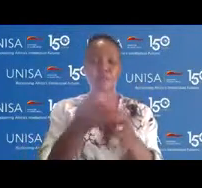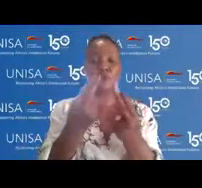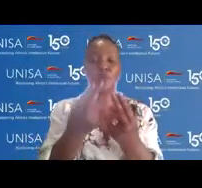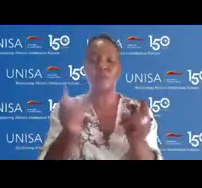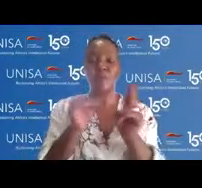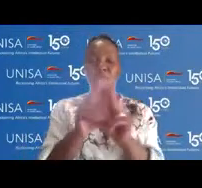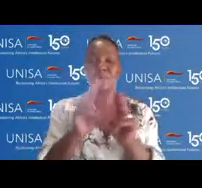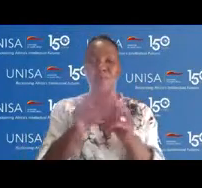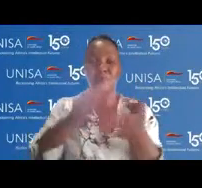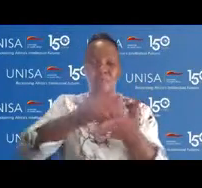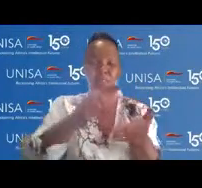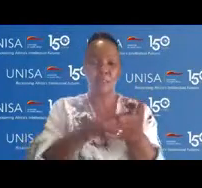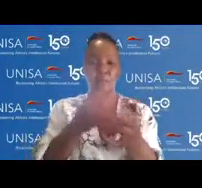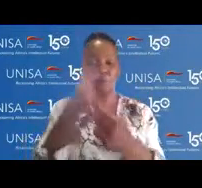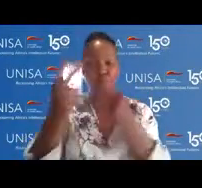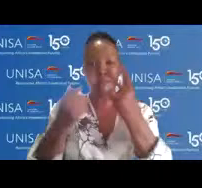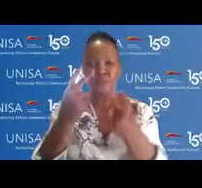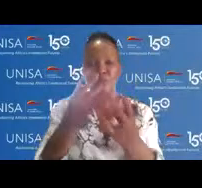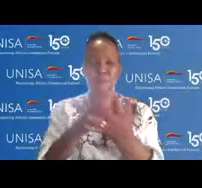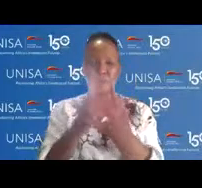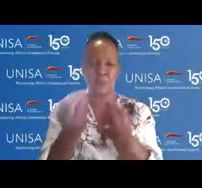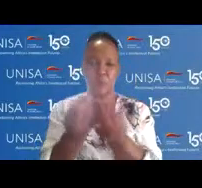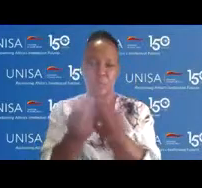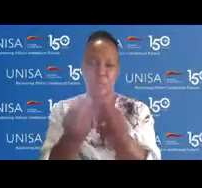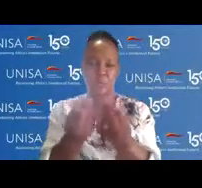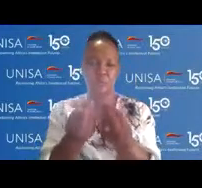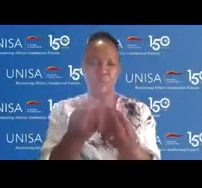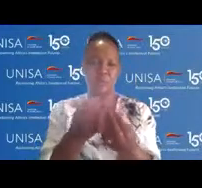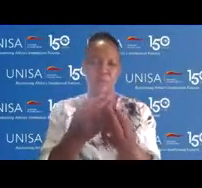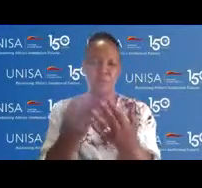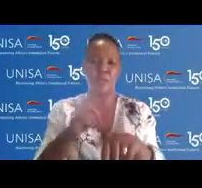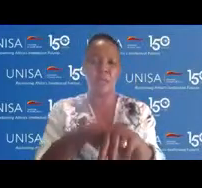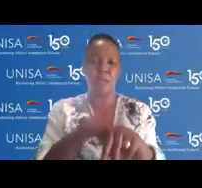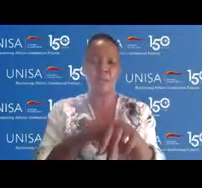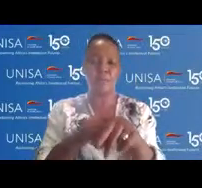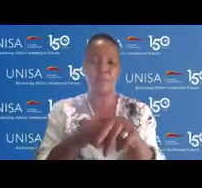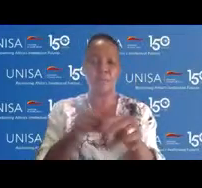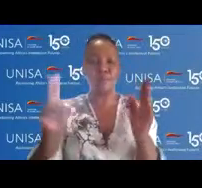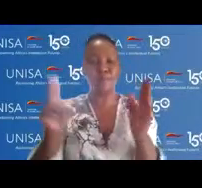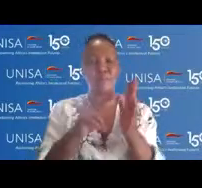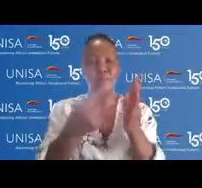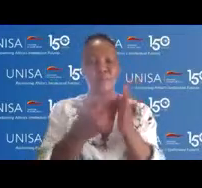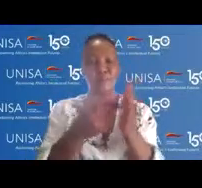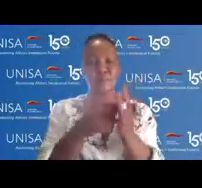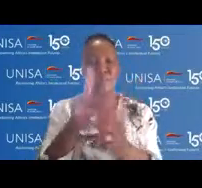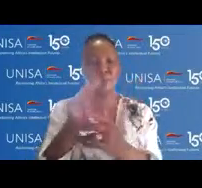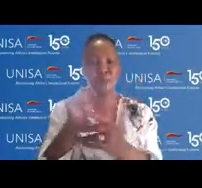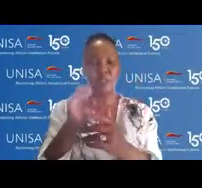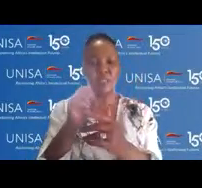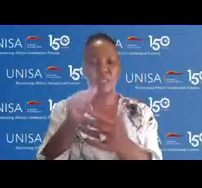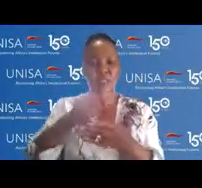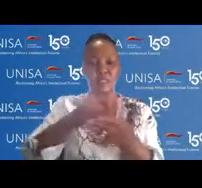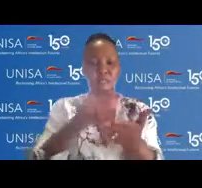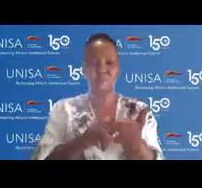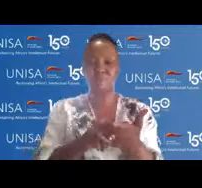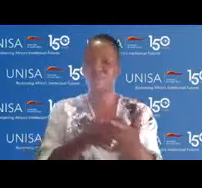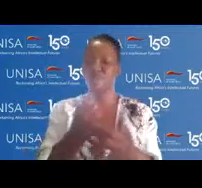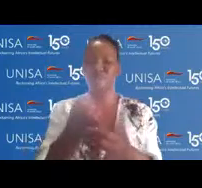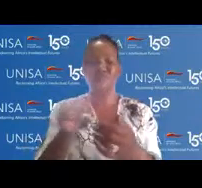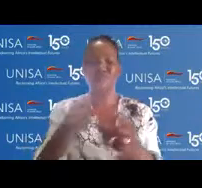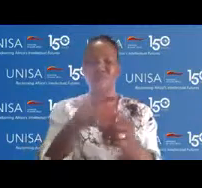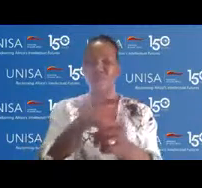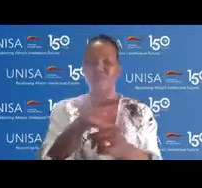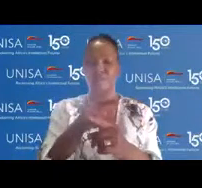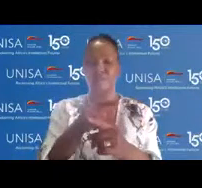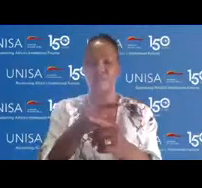few times. Let me just check here. You'll notice this little guy here, UNISA app. That is not University of South